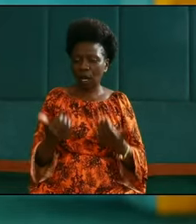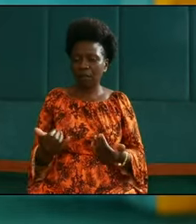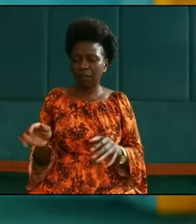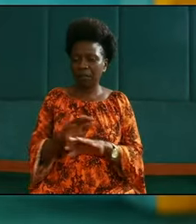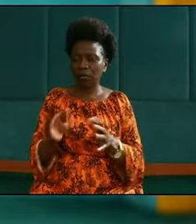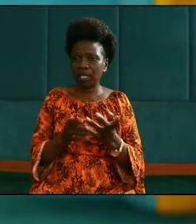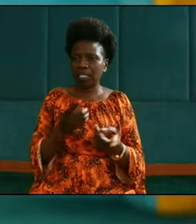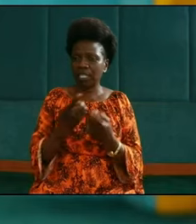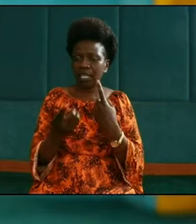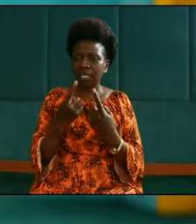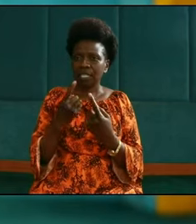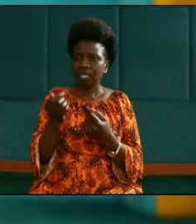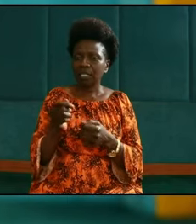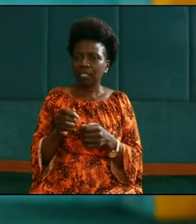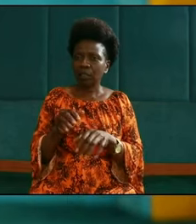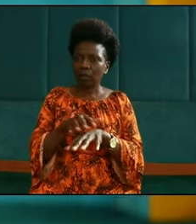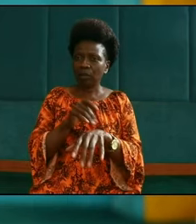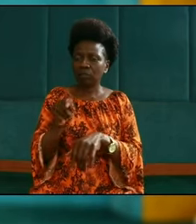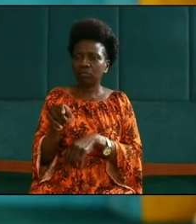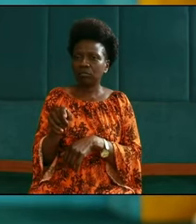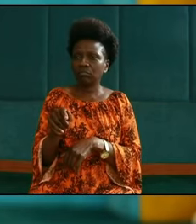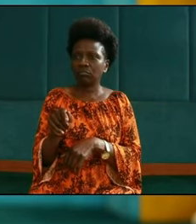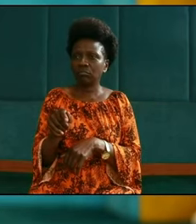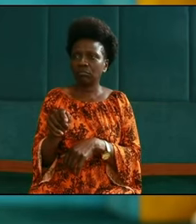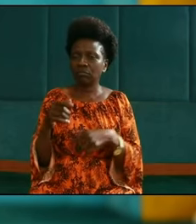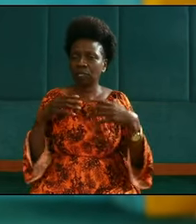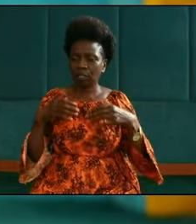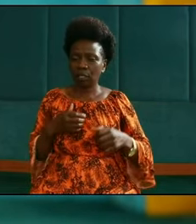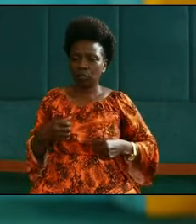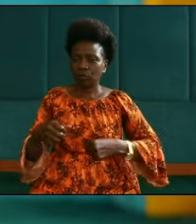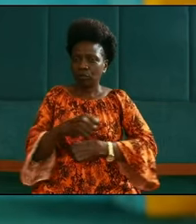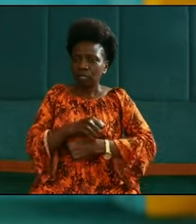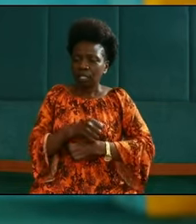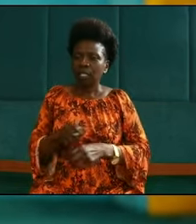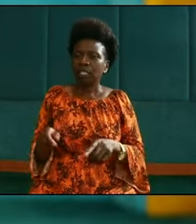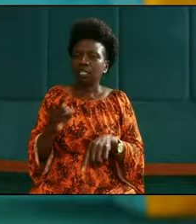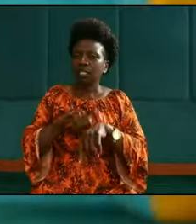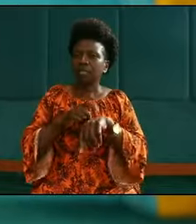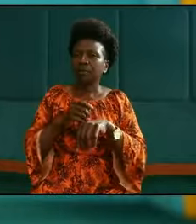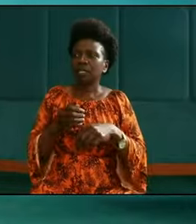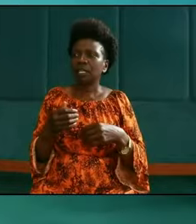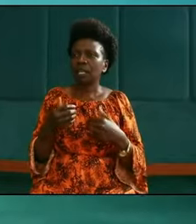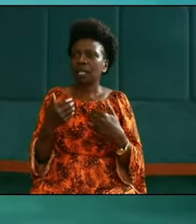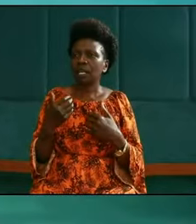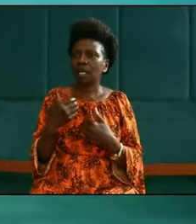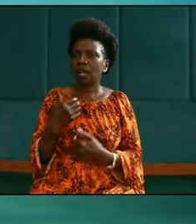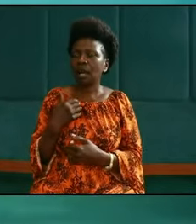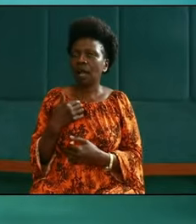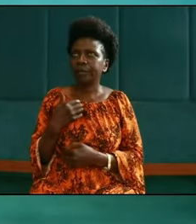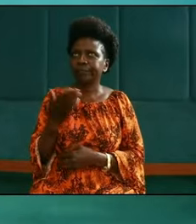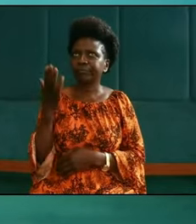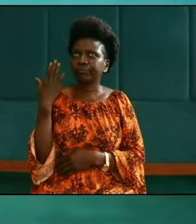everyone says this is countersuit. And at times, we had this